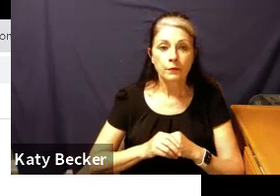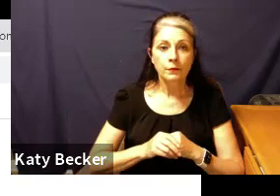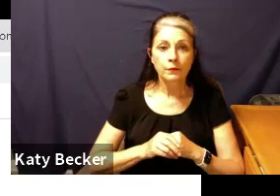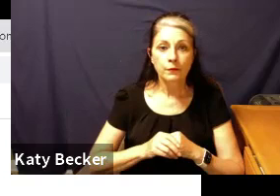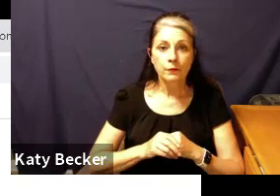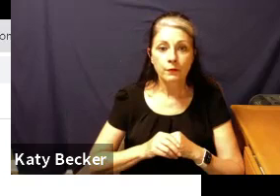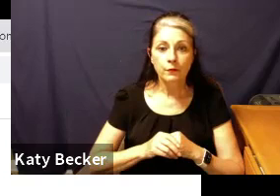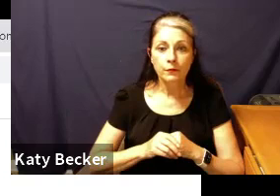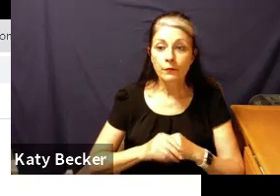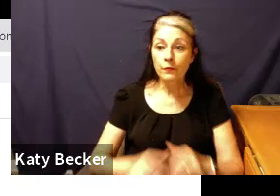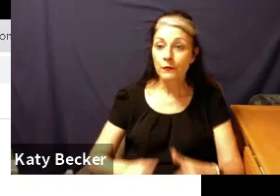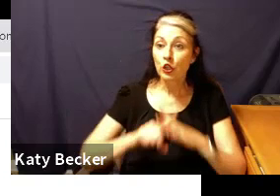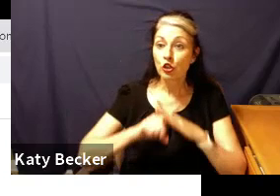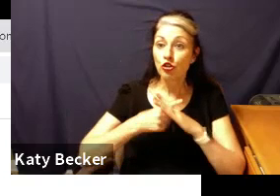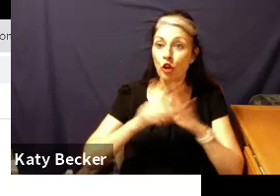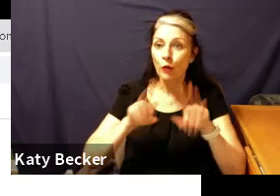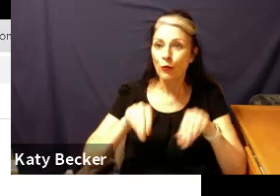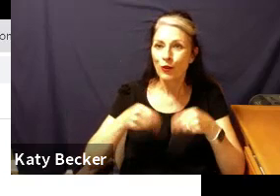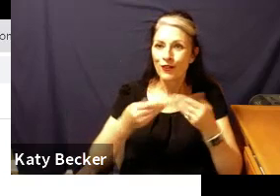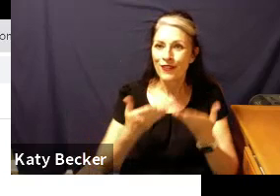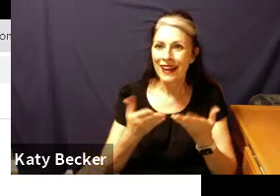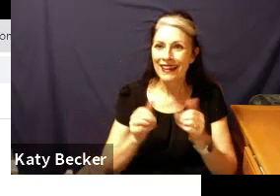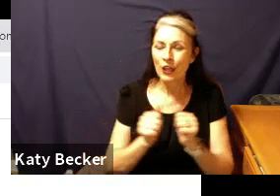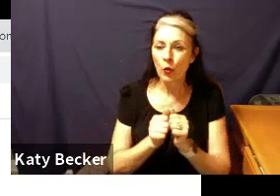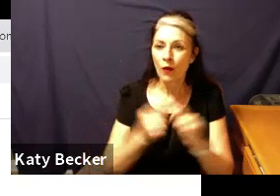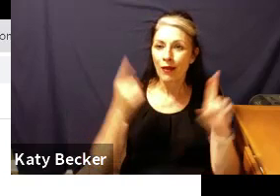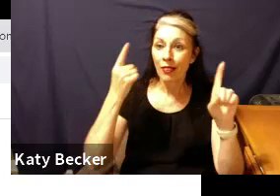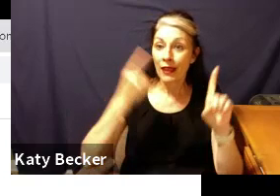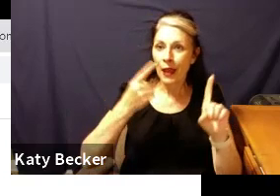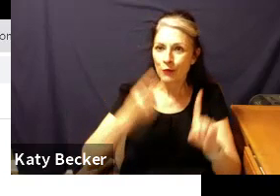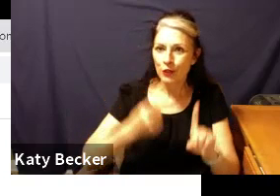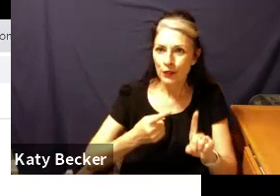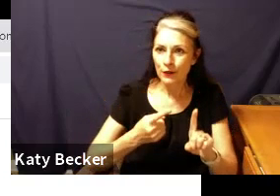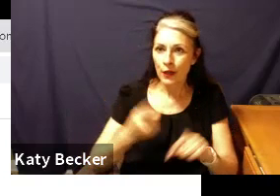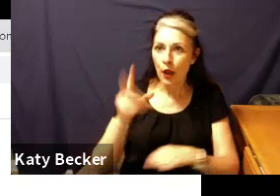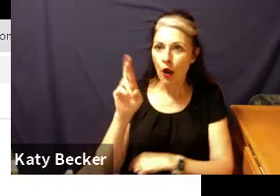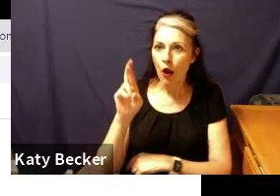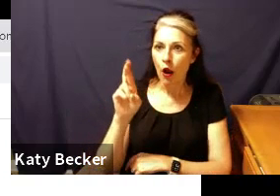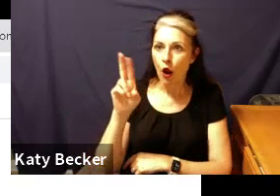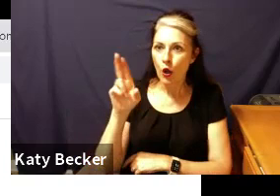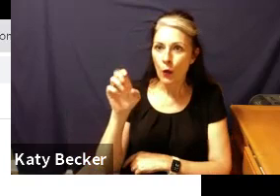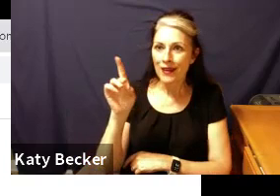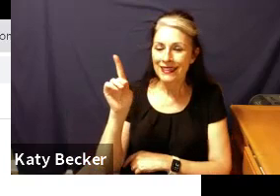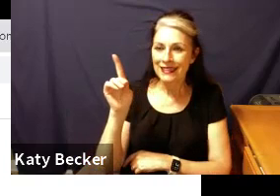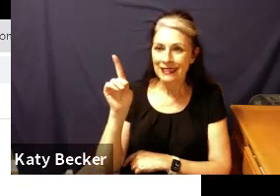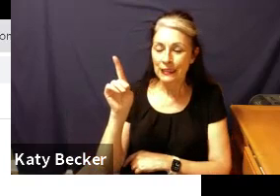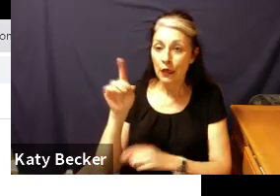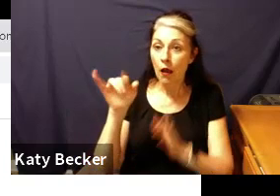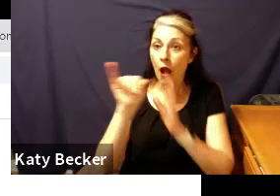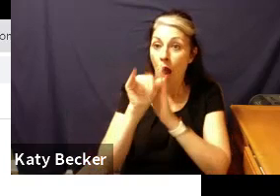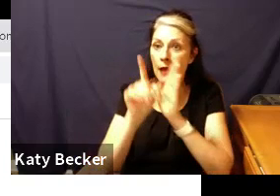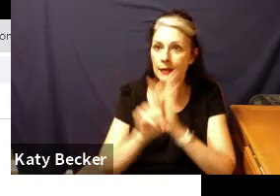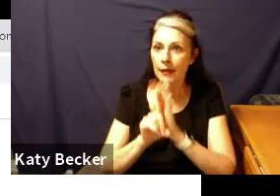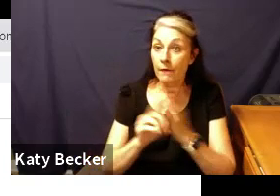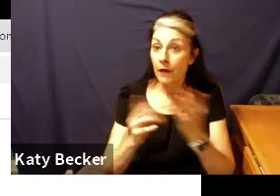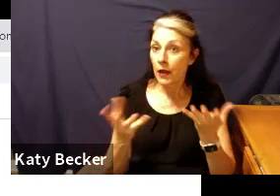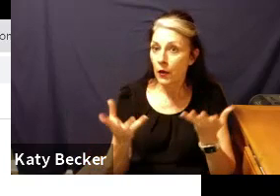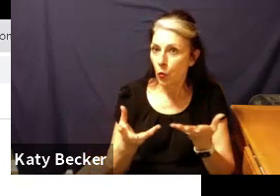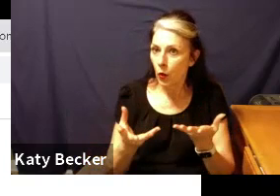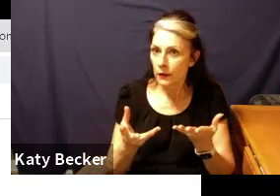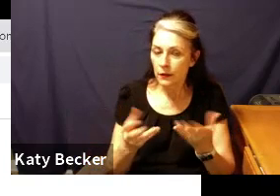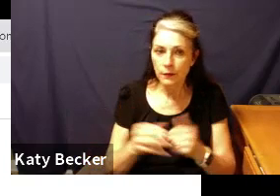So I want to begin by providing you with the objectives that RUSD has identified.